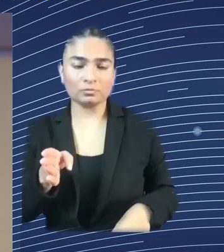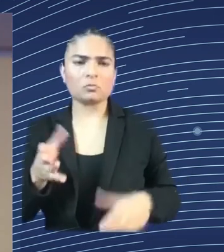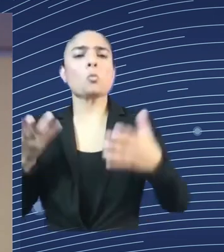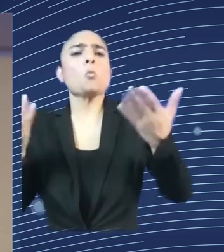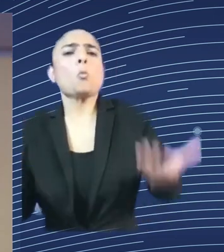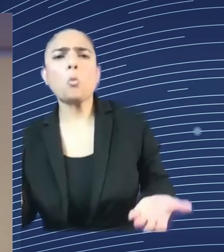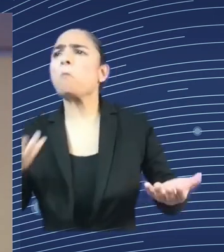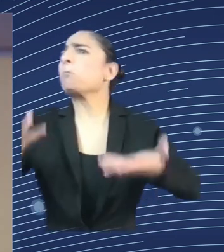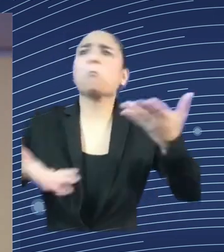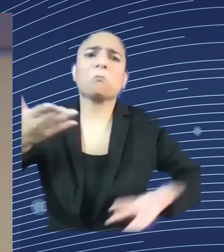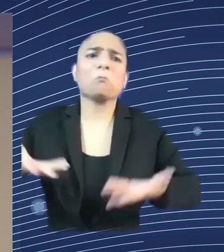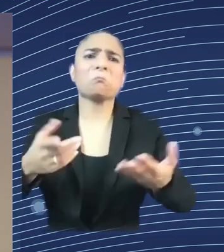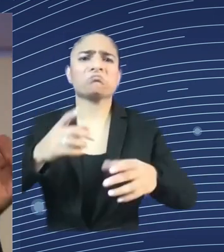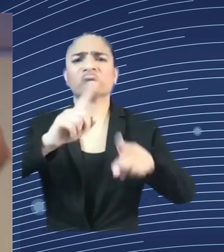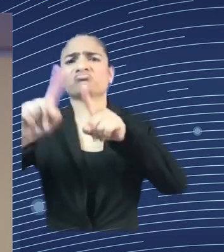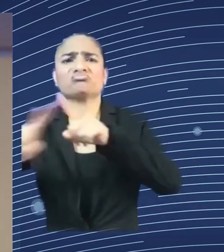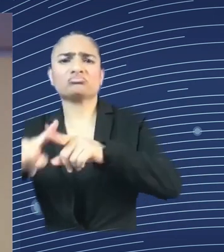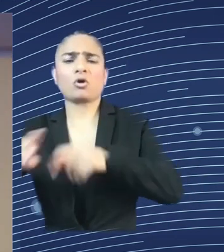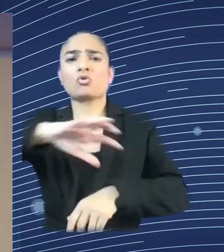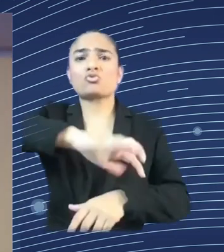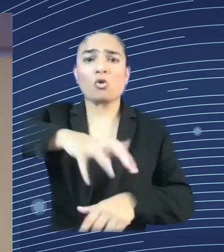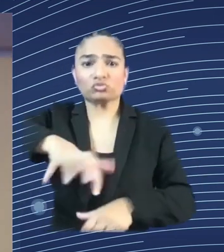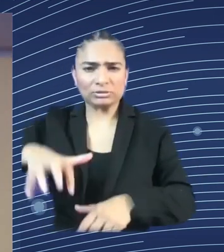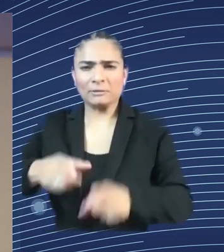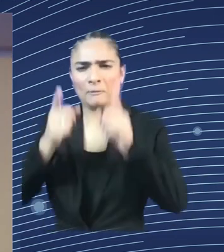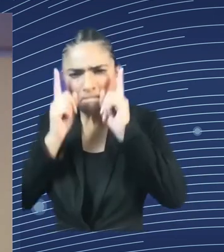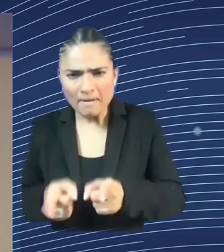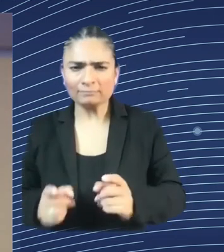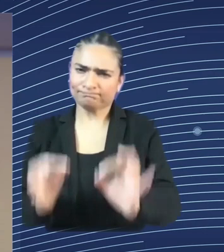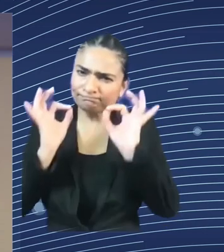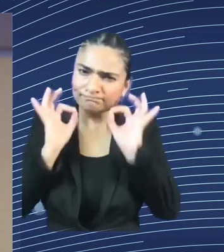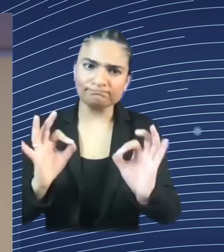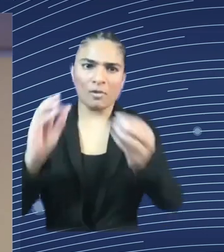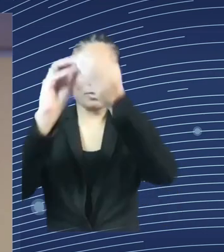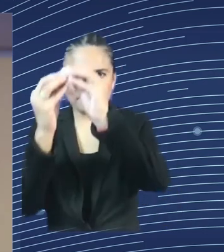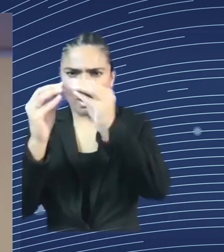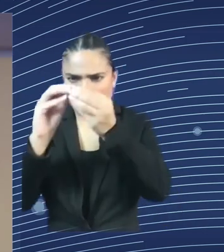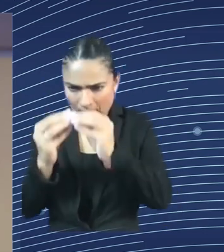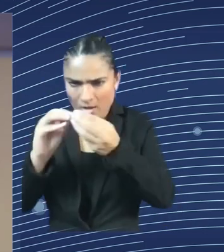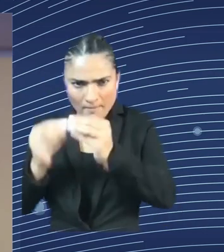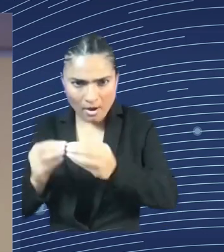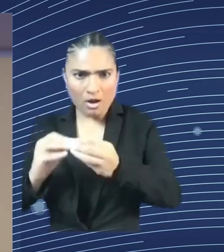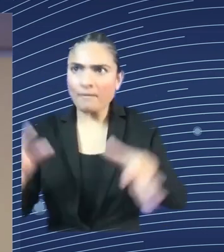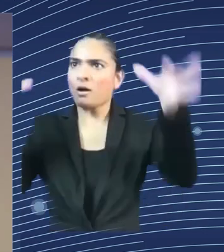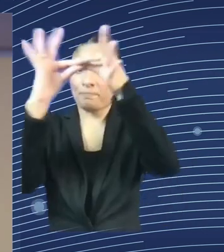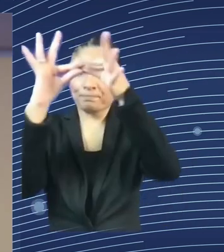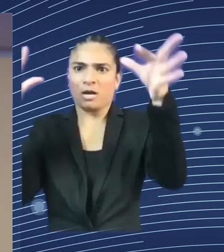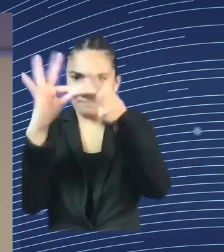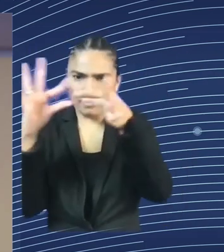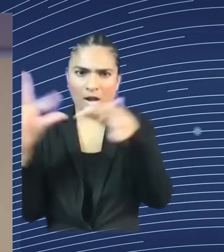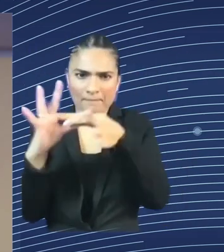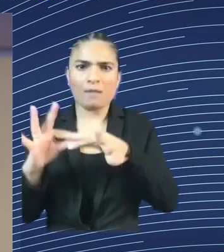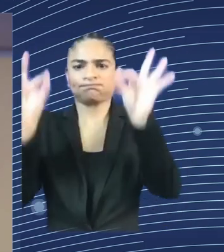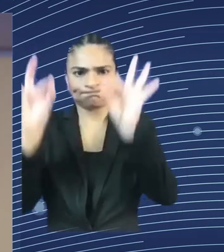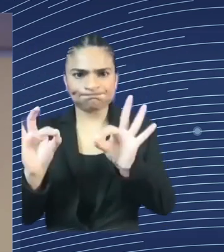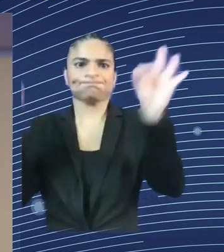database and then you have other databases that should be combined. So this is quality, it's interoperability and so on.